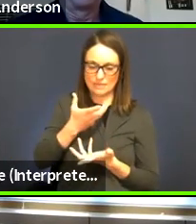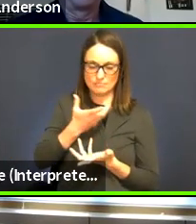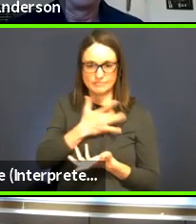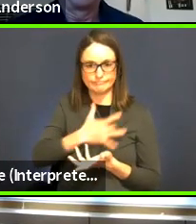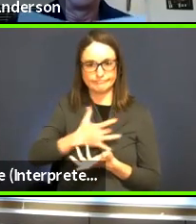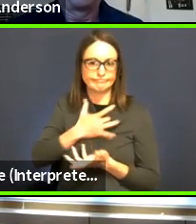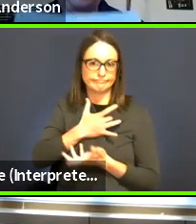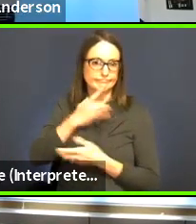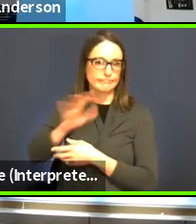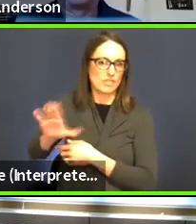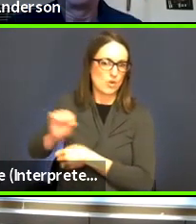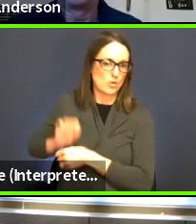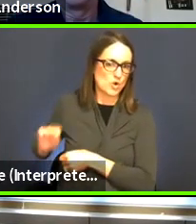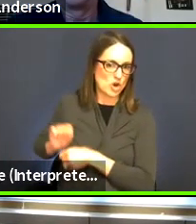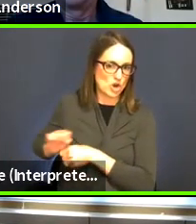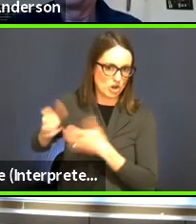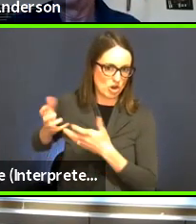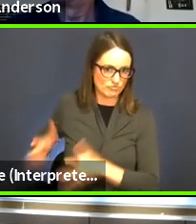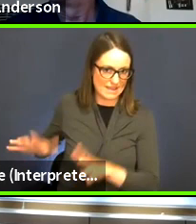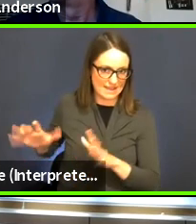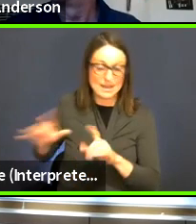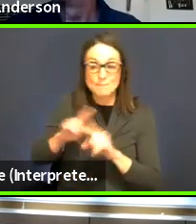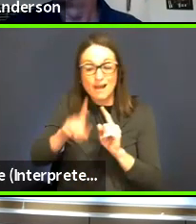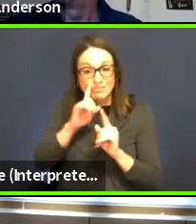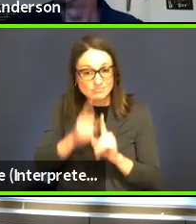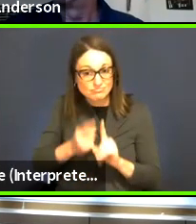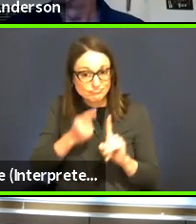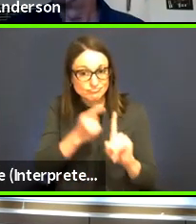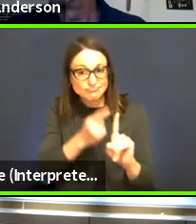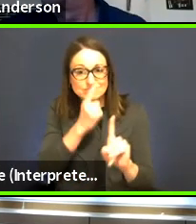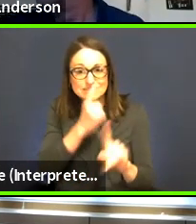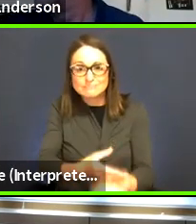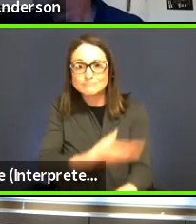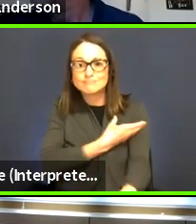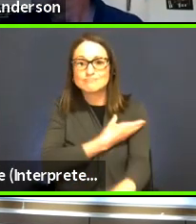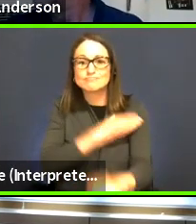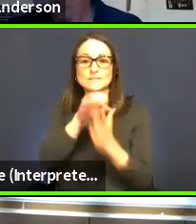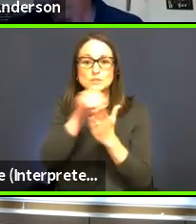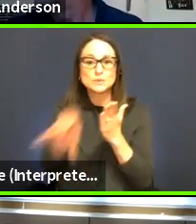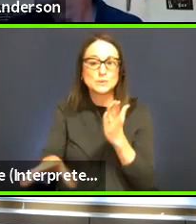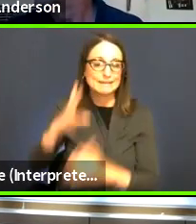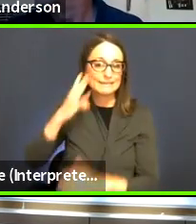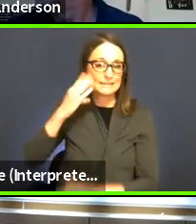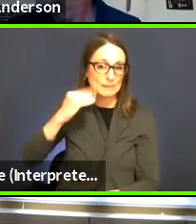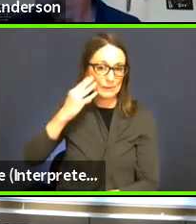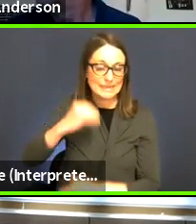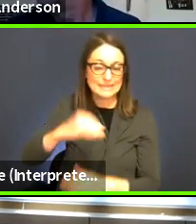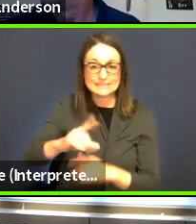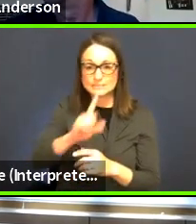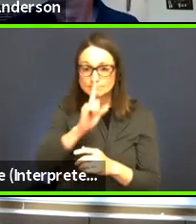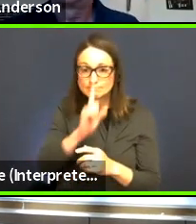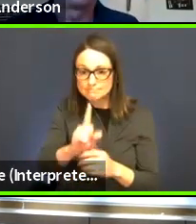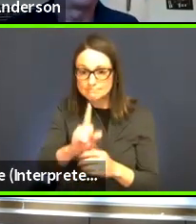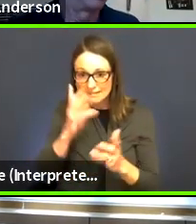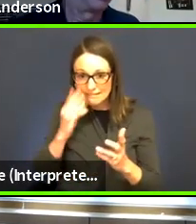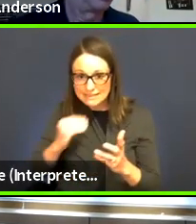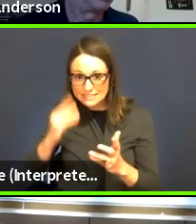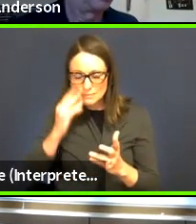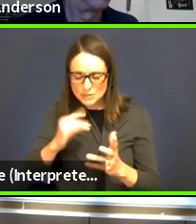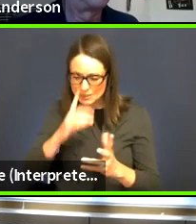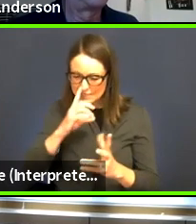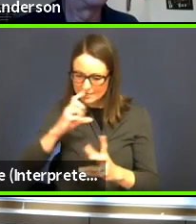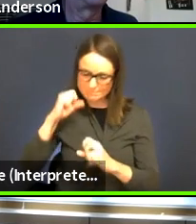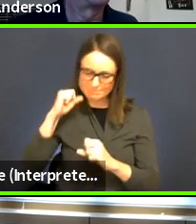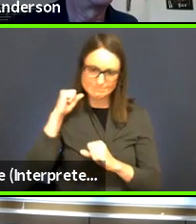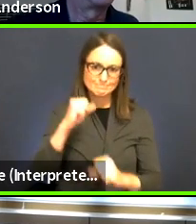already. Our goal is to really enhance the student experience and make the experience as robust